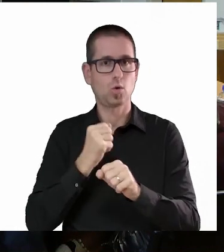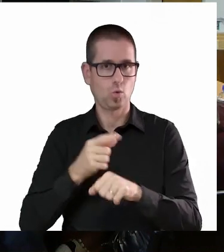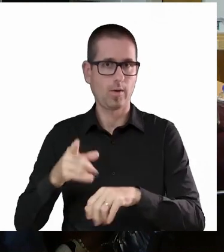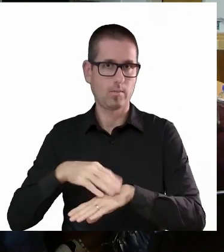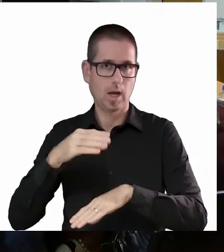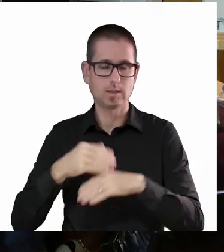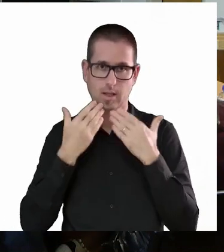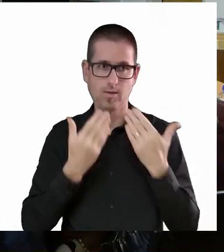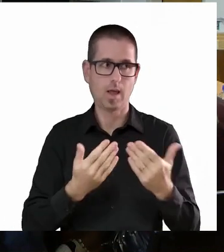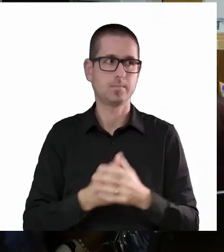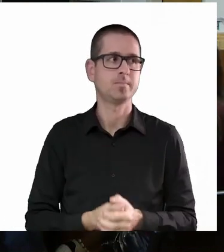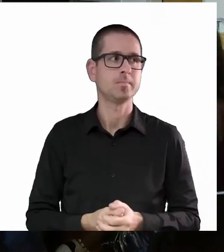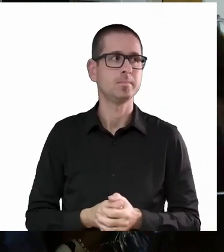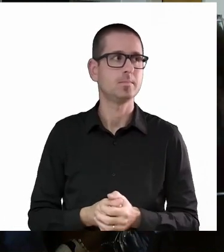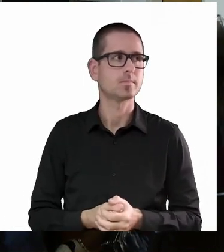practice. Thank you very much.